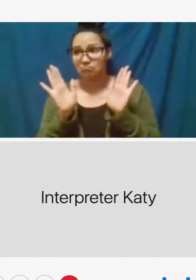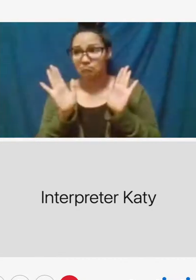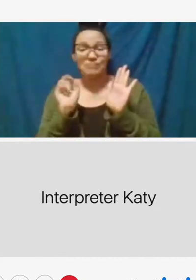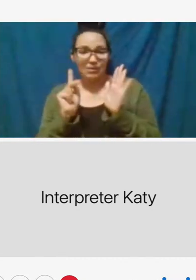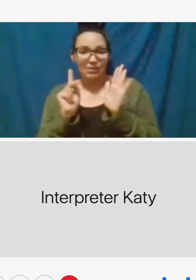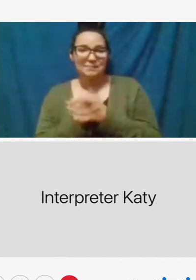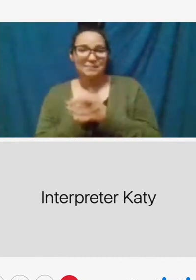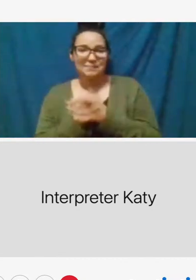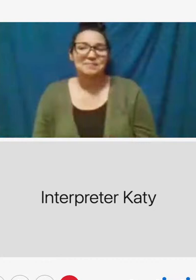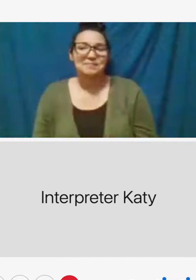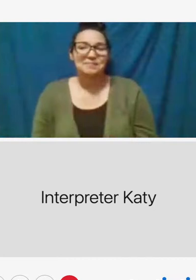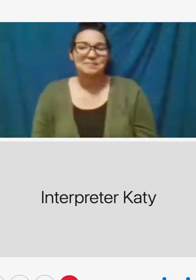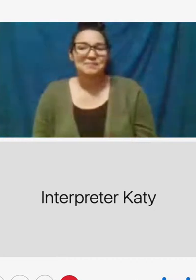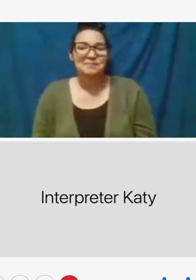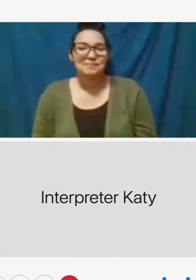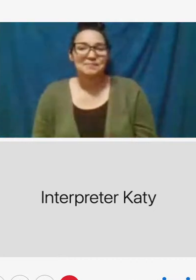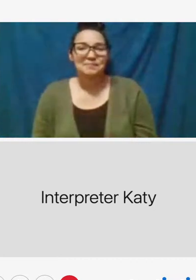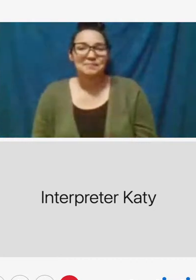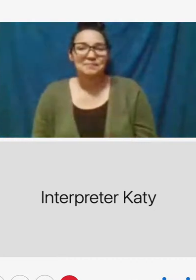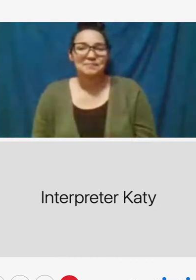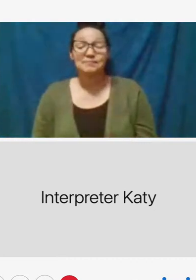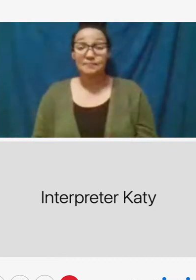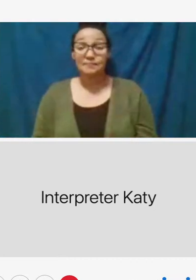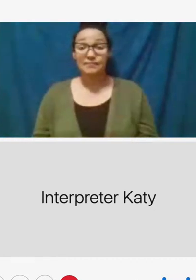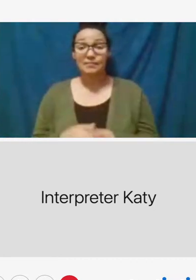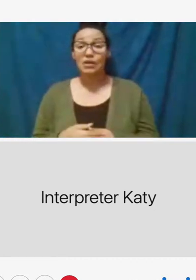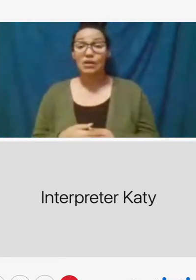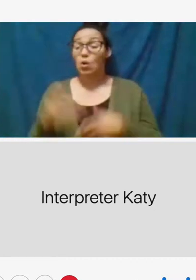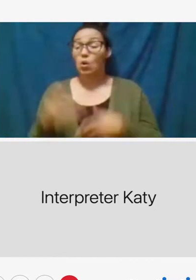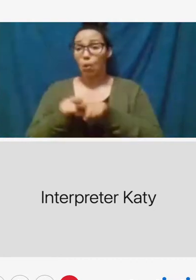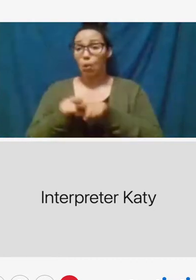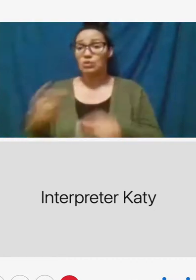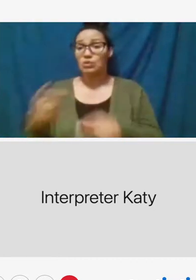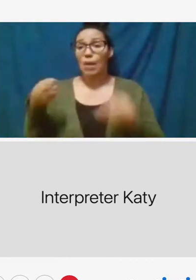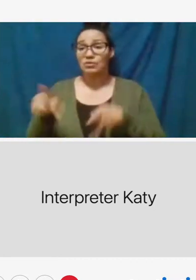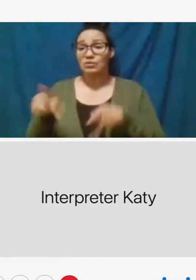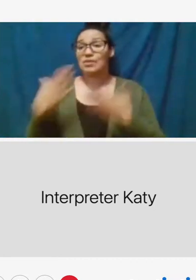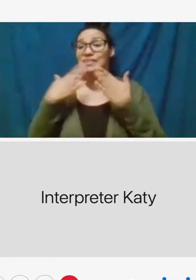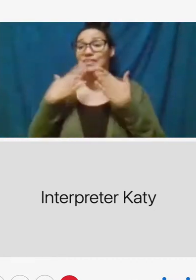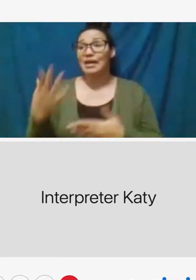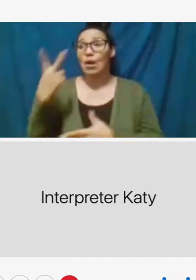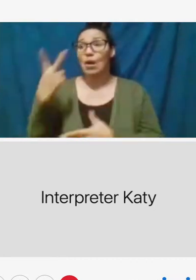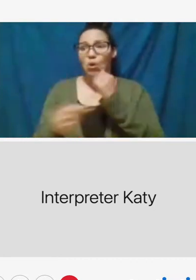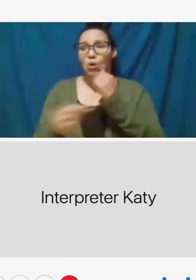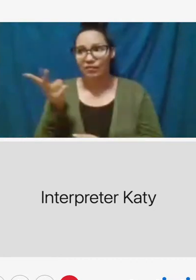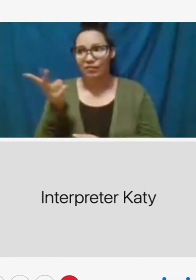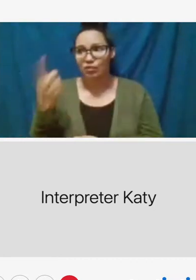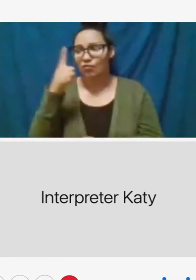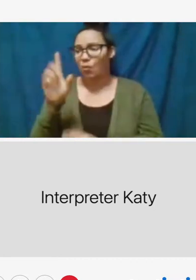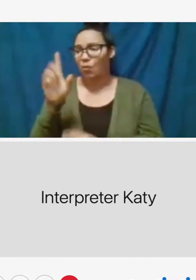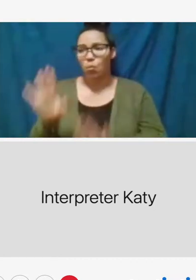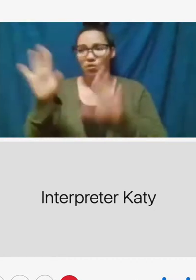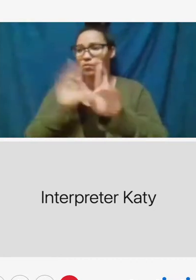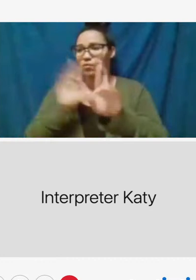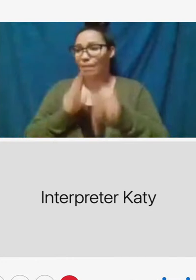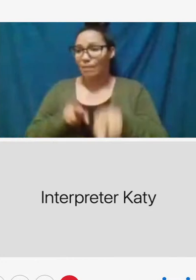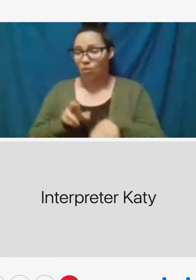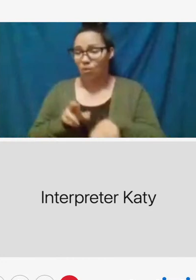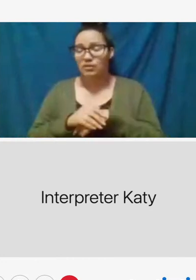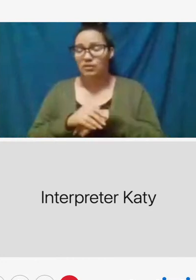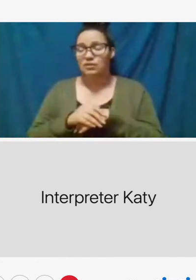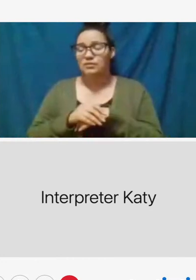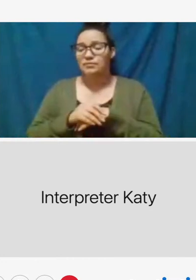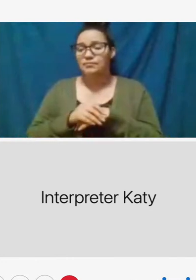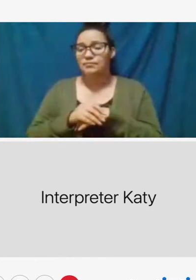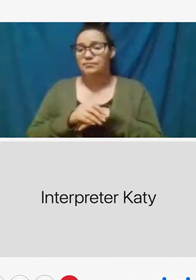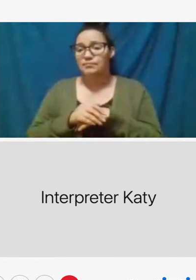okay I also want to take this opportunity to thank both of you for the wonderful uh report and uh if you